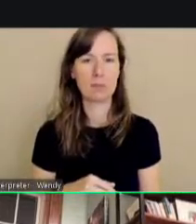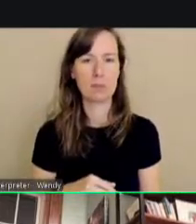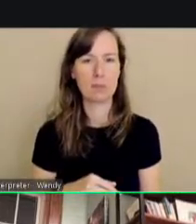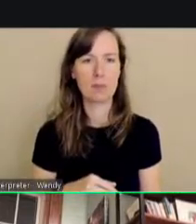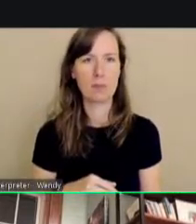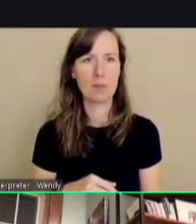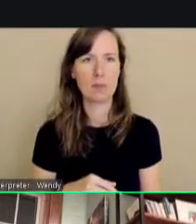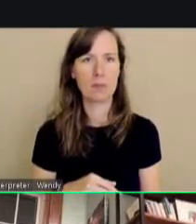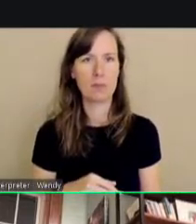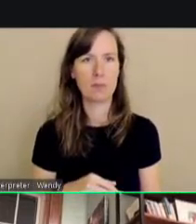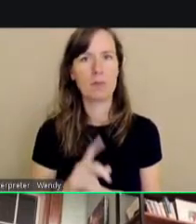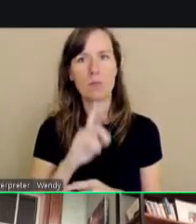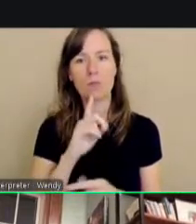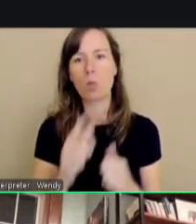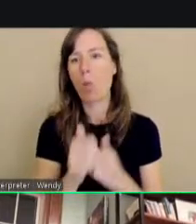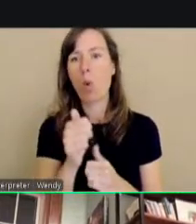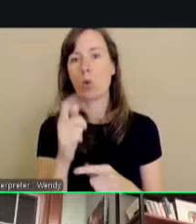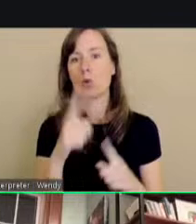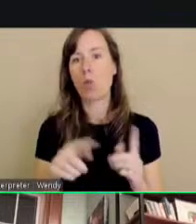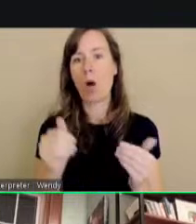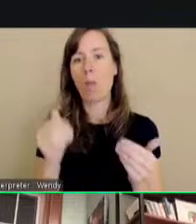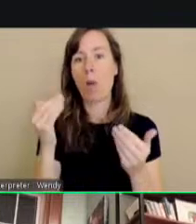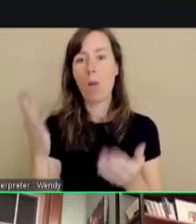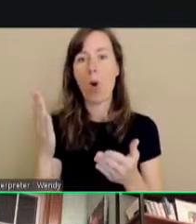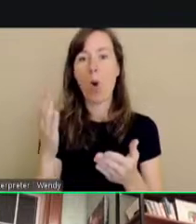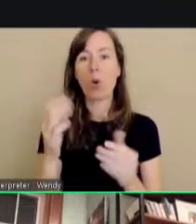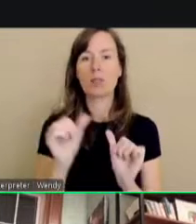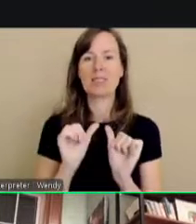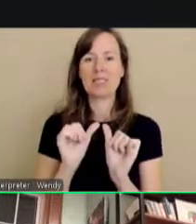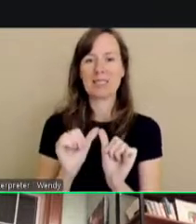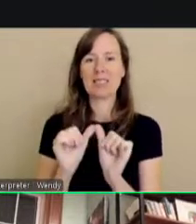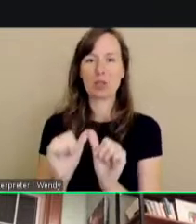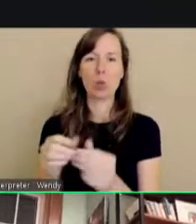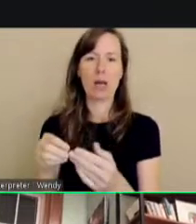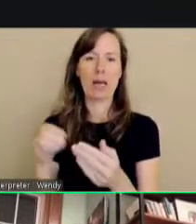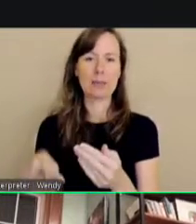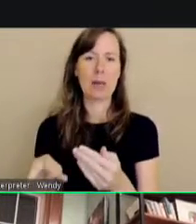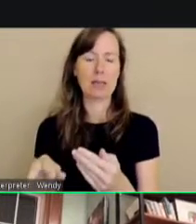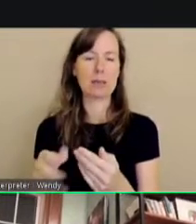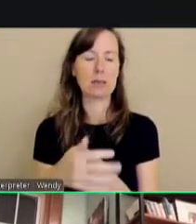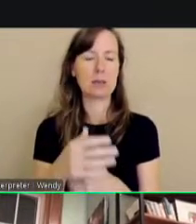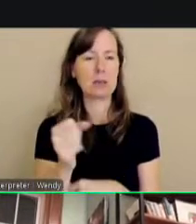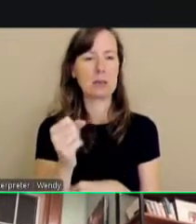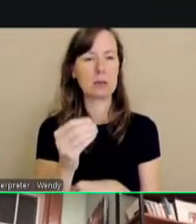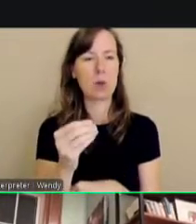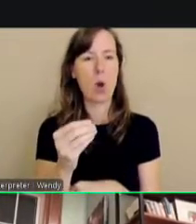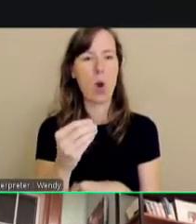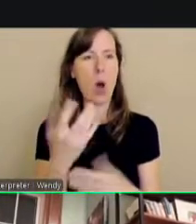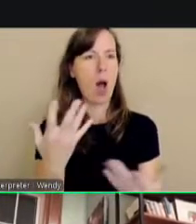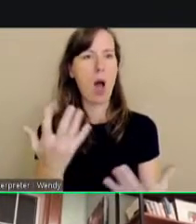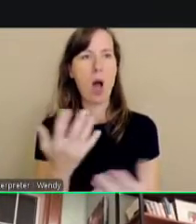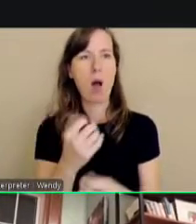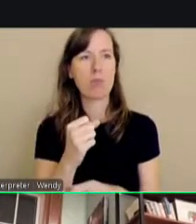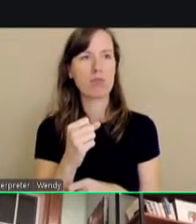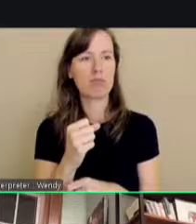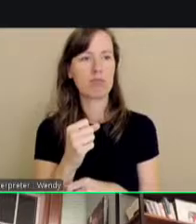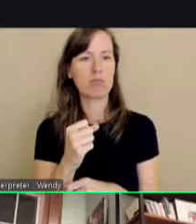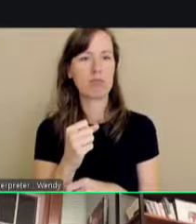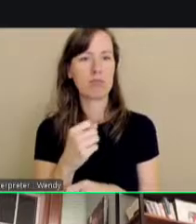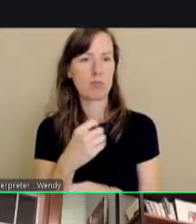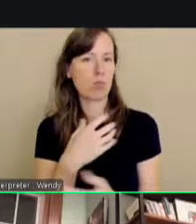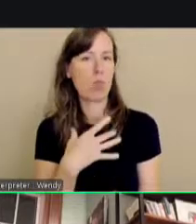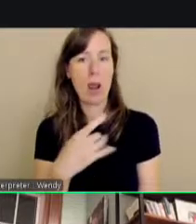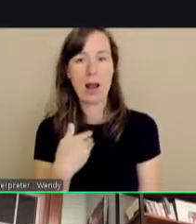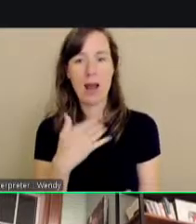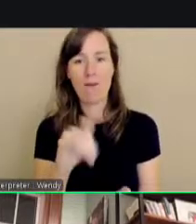That most of what is proposed is continuing expenses. So anyway, I would love to have those numbers so